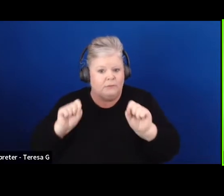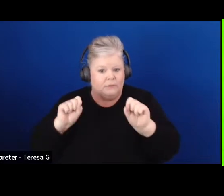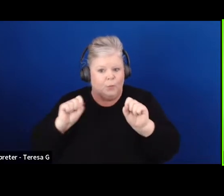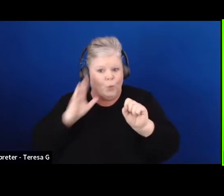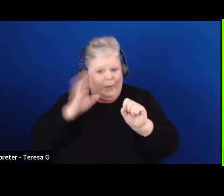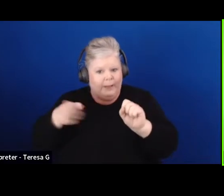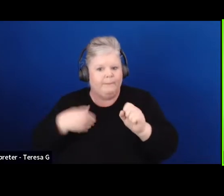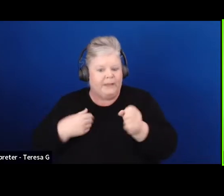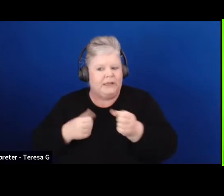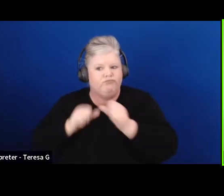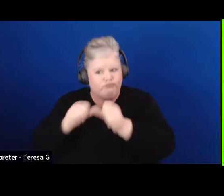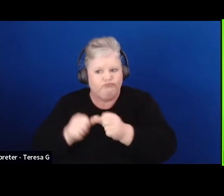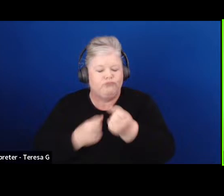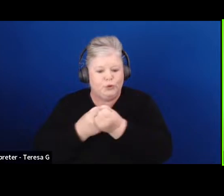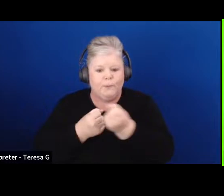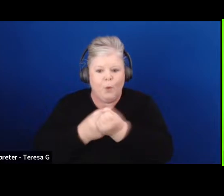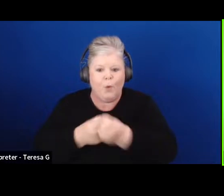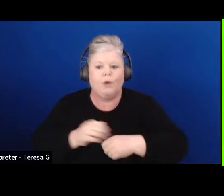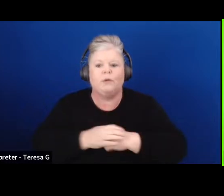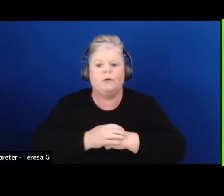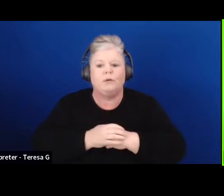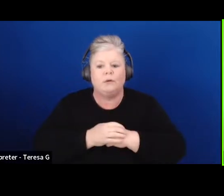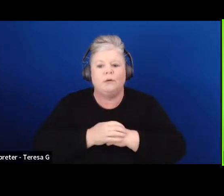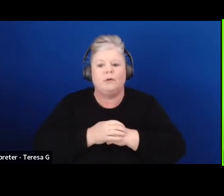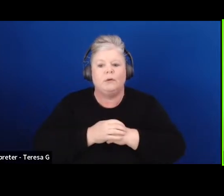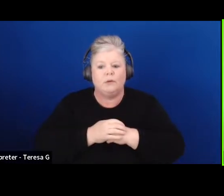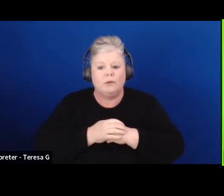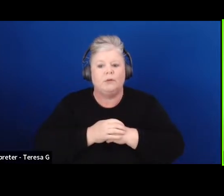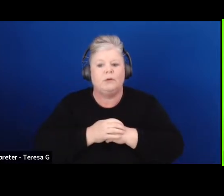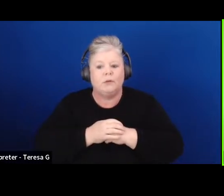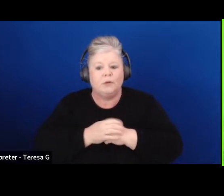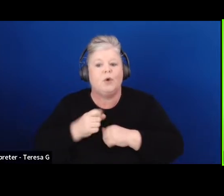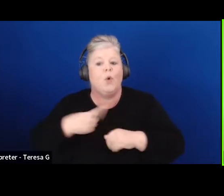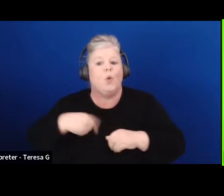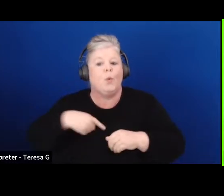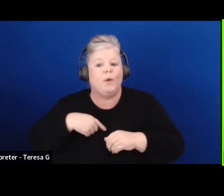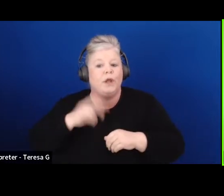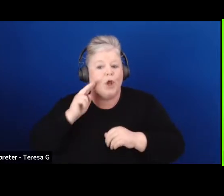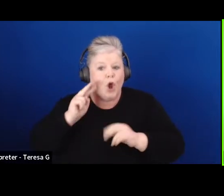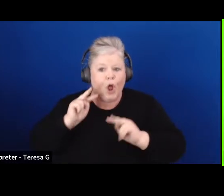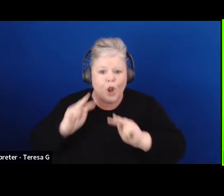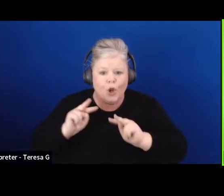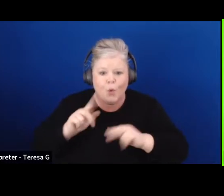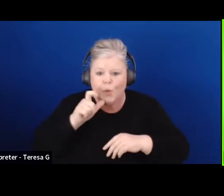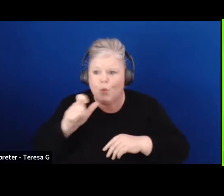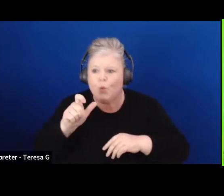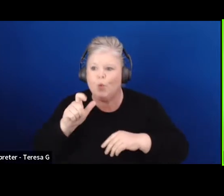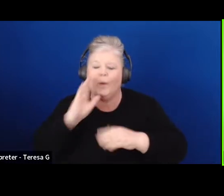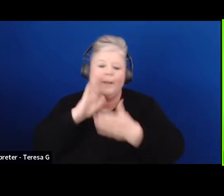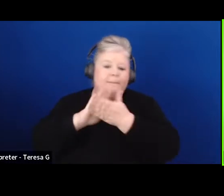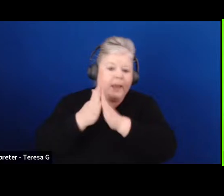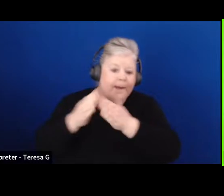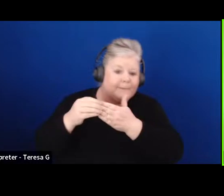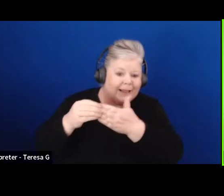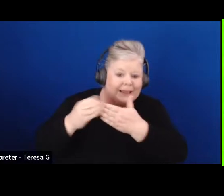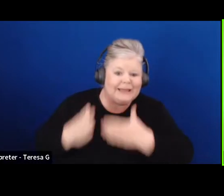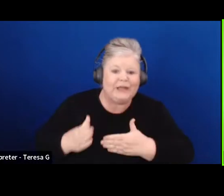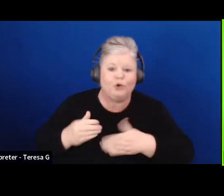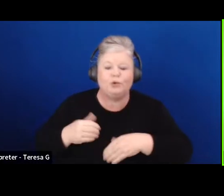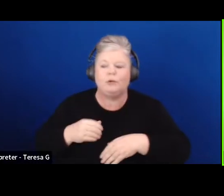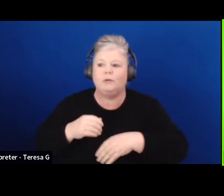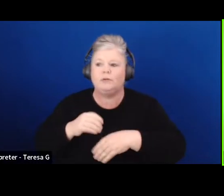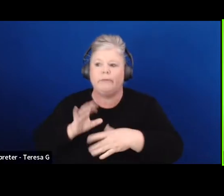so with all these changes, we are looking at who the leaders are and making those